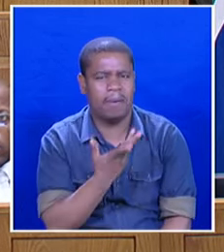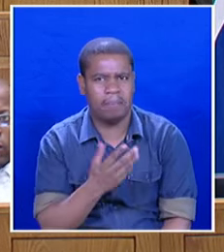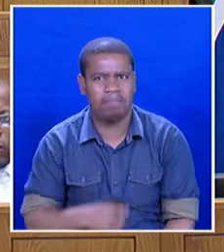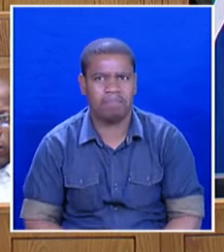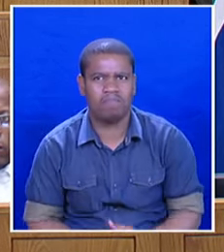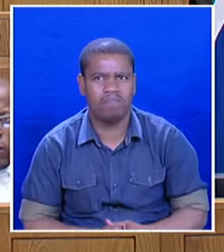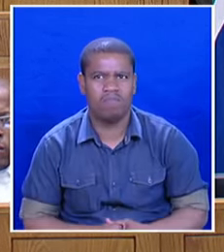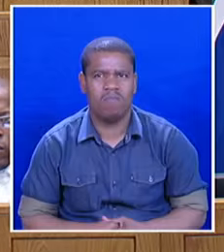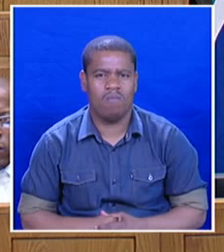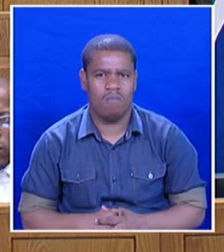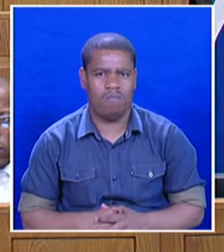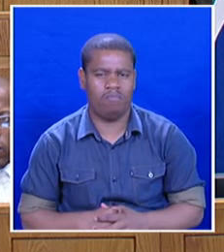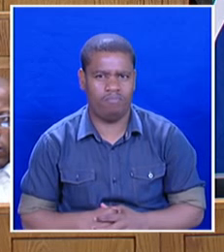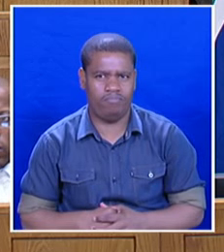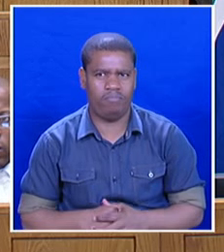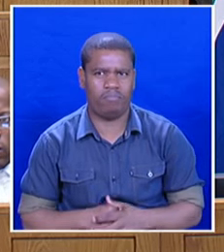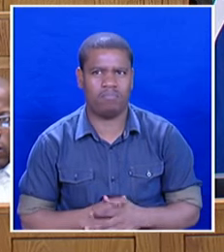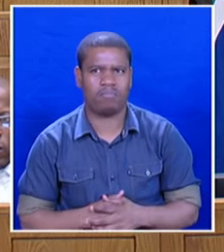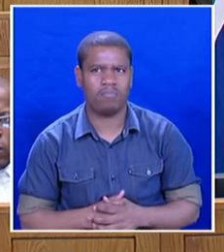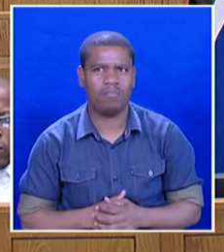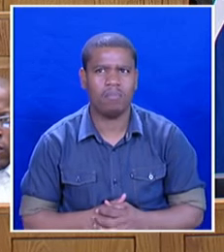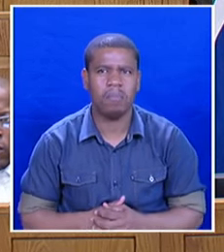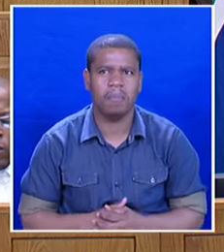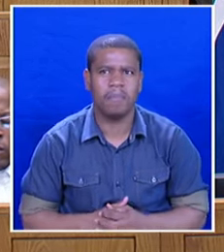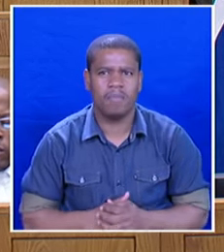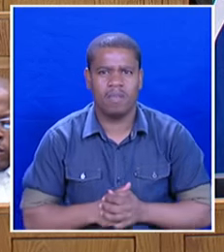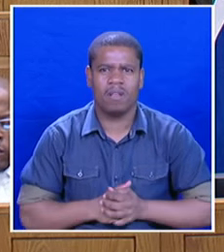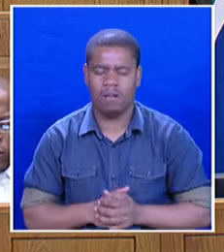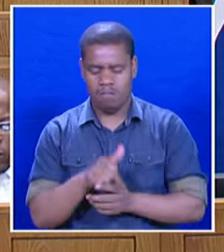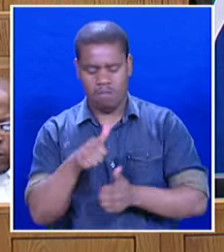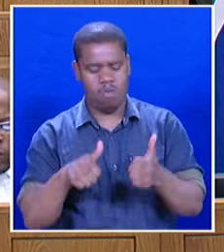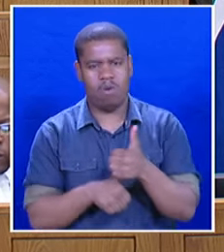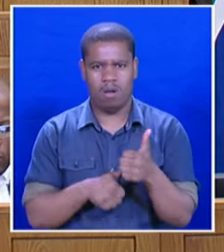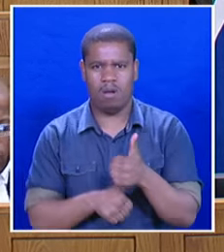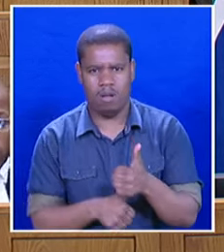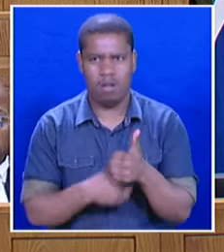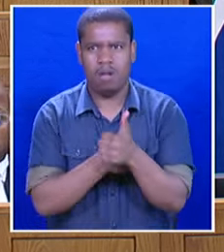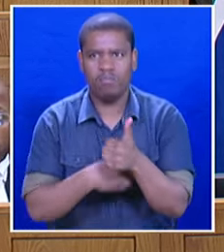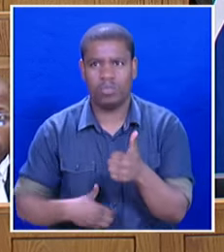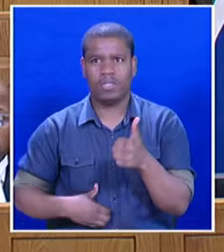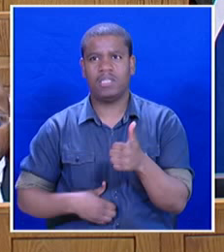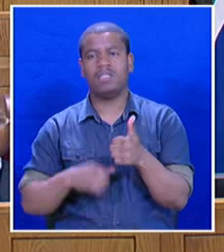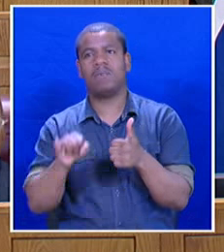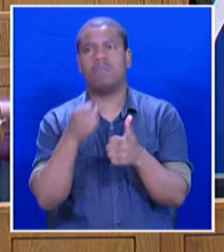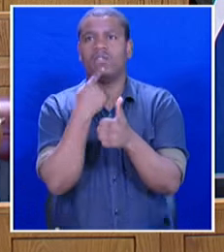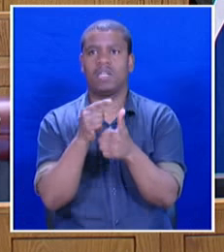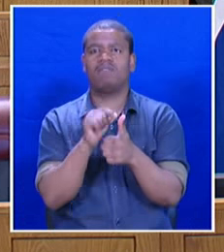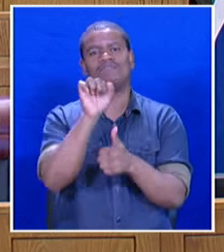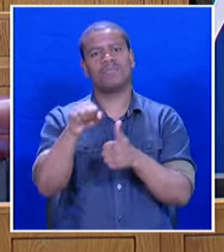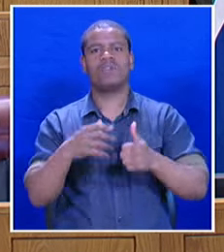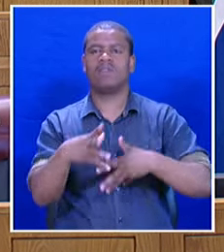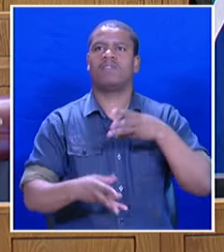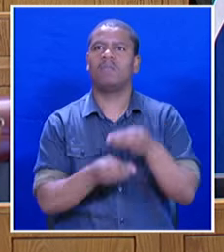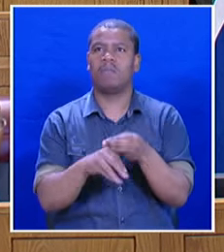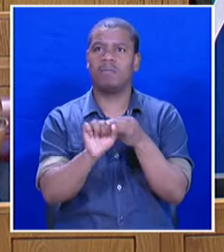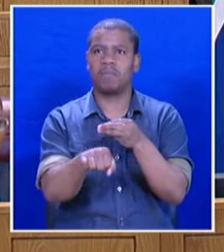the input, Deputy President, is the one that deals, that is the real supplementary. Yeah. How? How is SAPDA? How